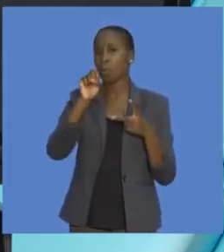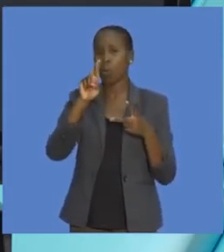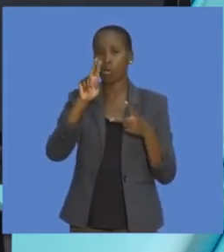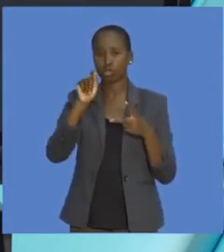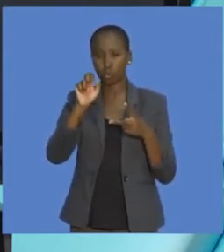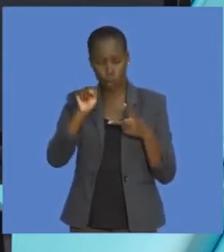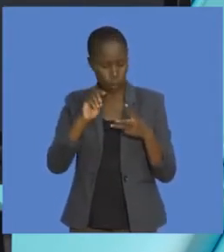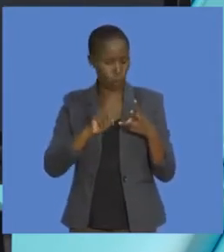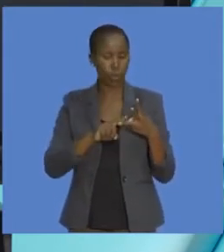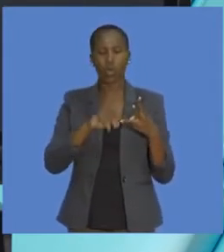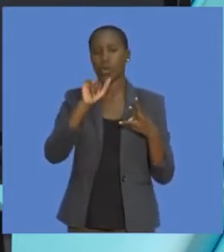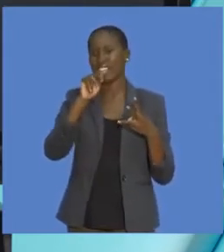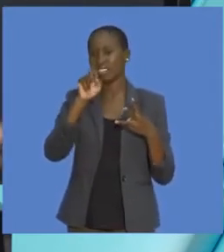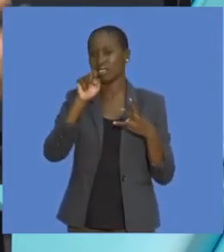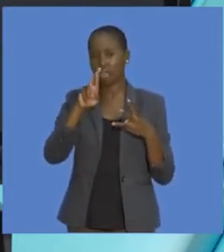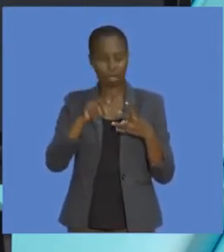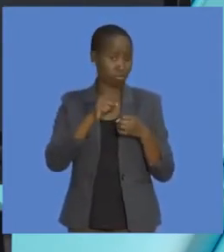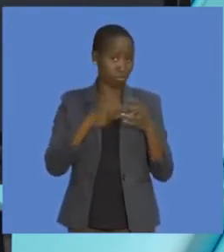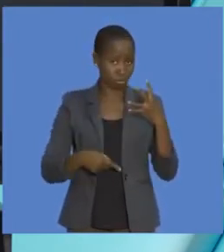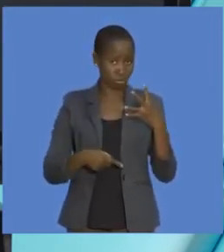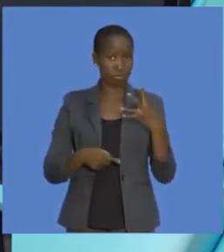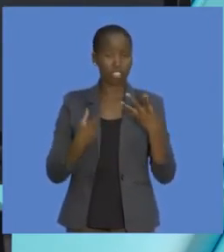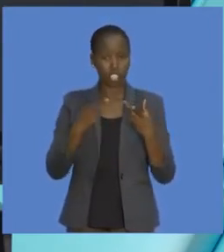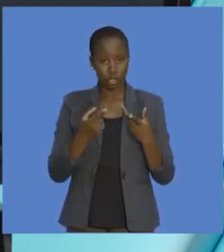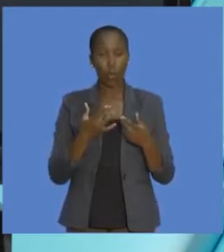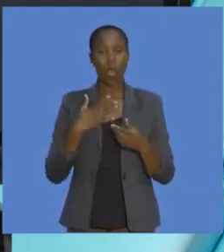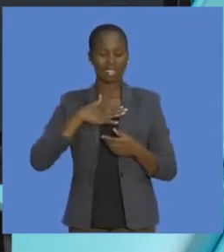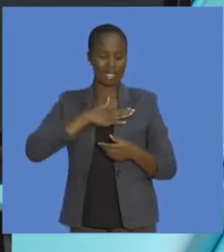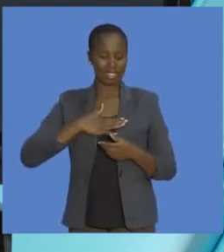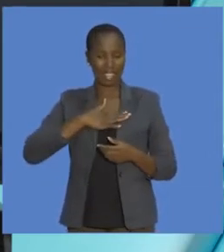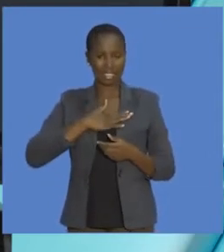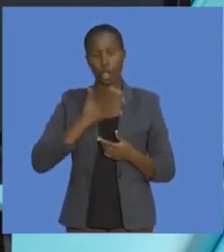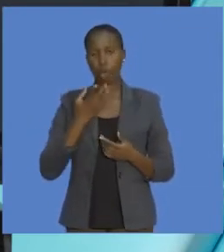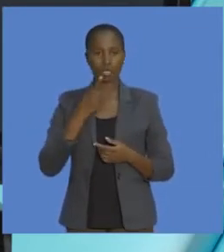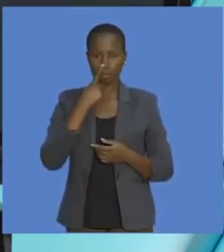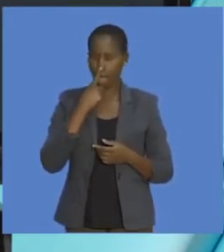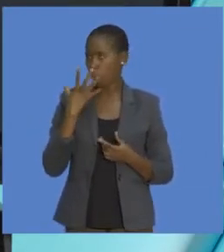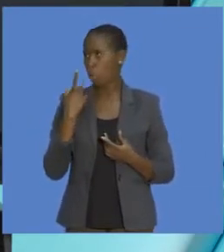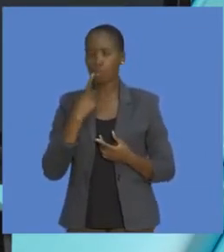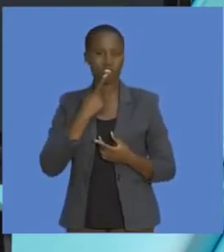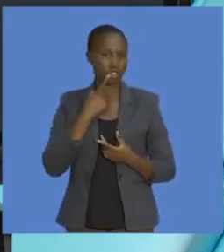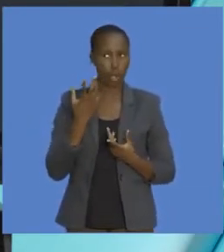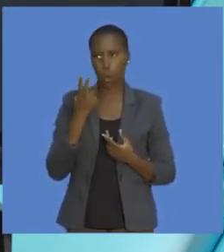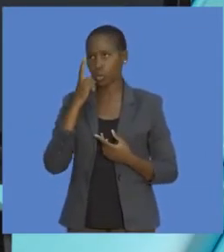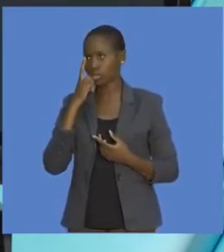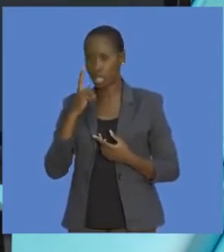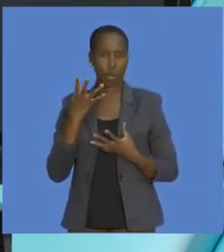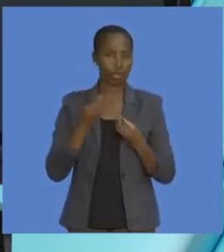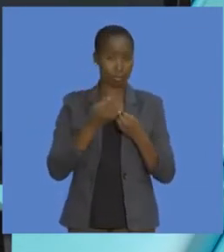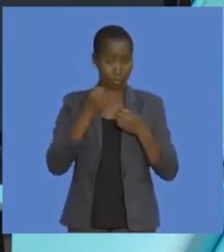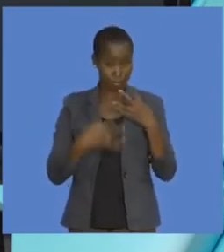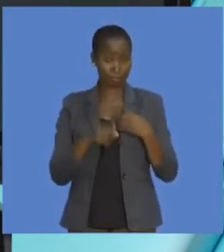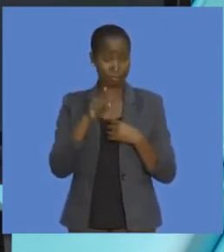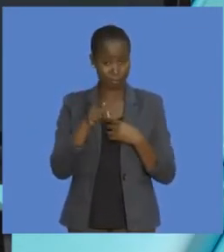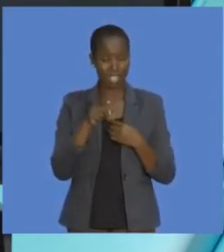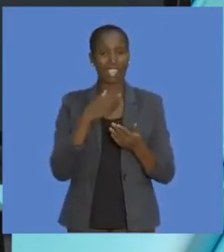at interneurons. So the sensory neurons transmit impulses to the central nervous system, and you've got your effector neurons that